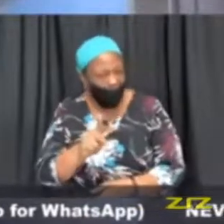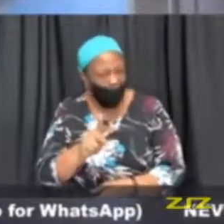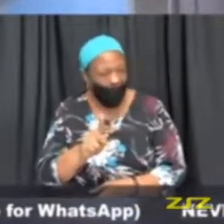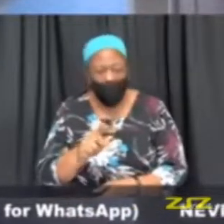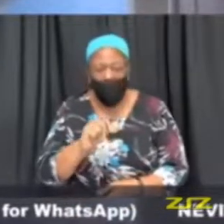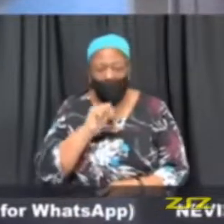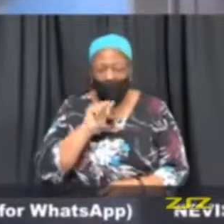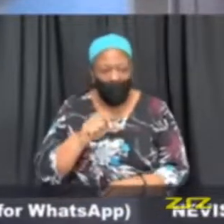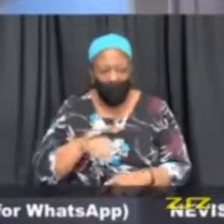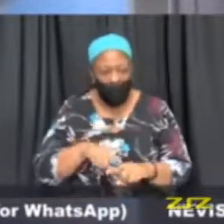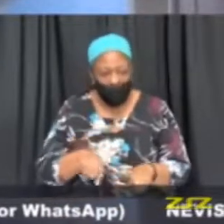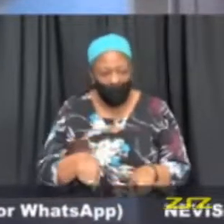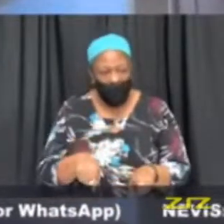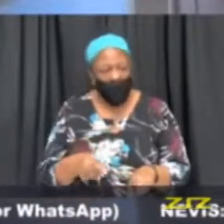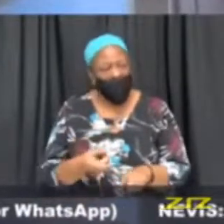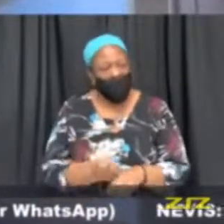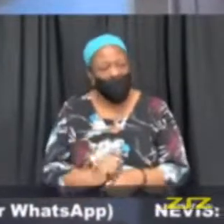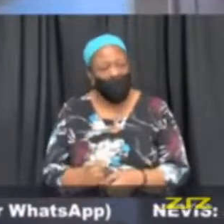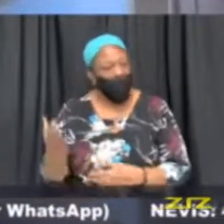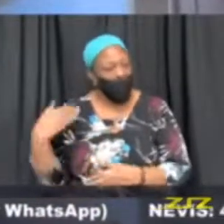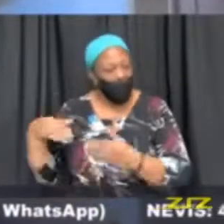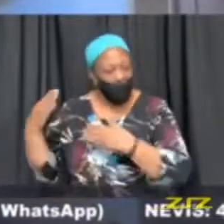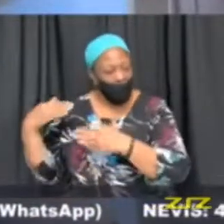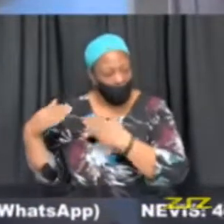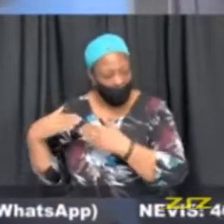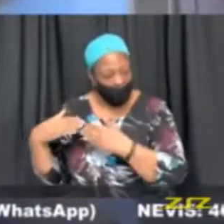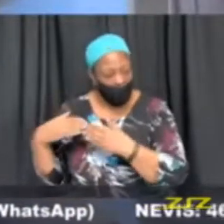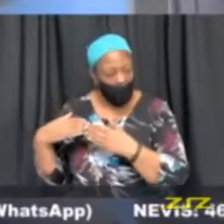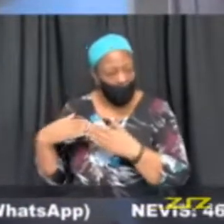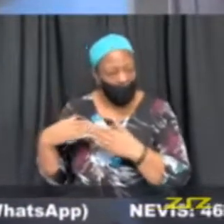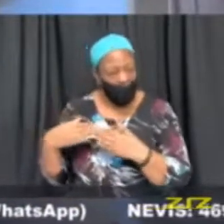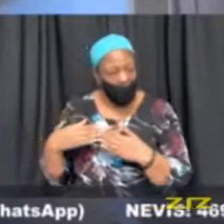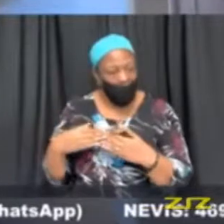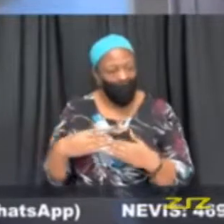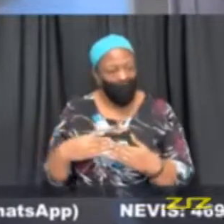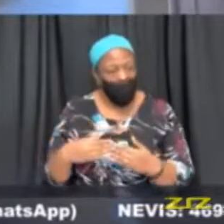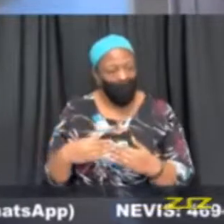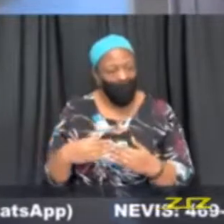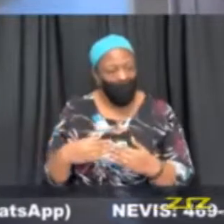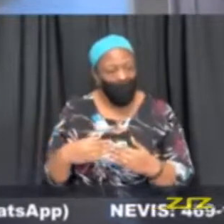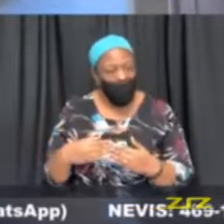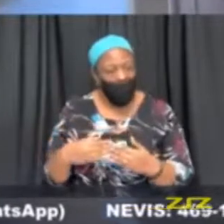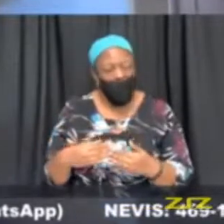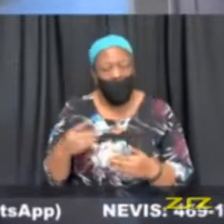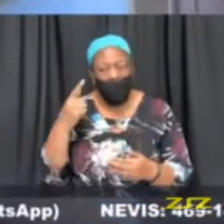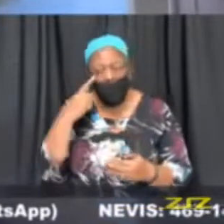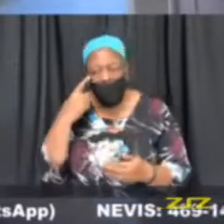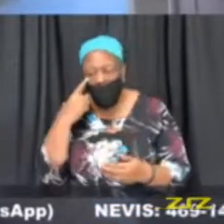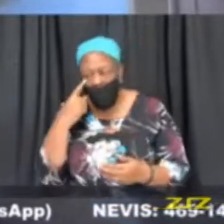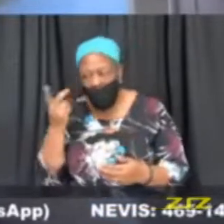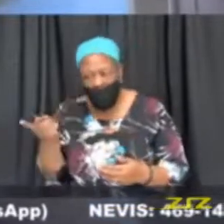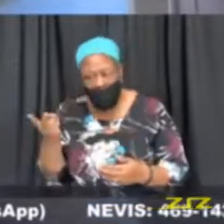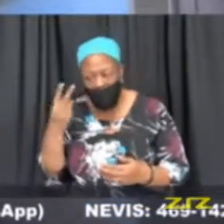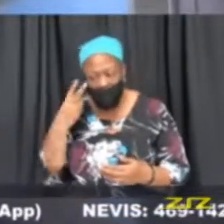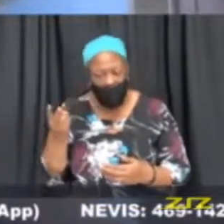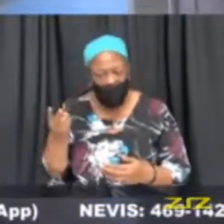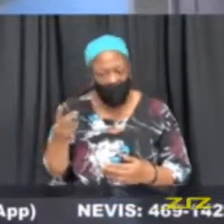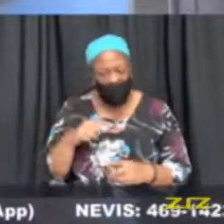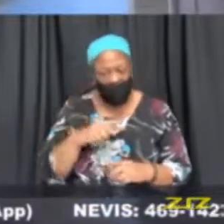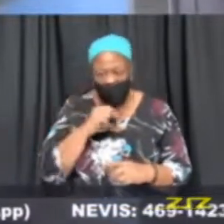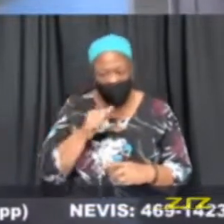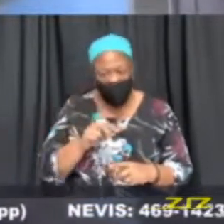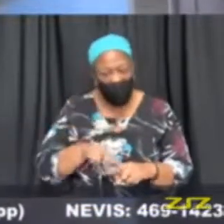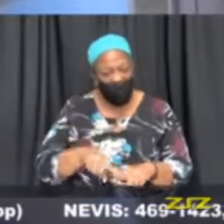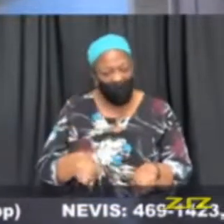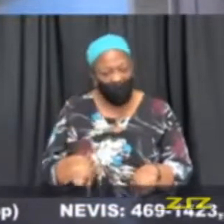different to what has been seen in the past, in terms of how the feature looks and the type of